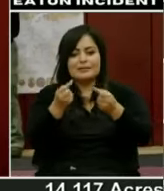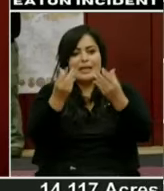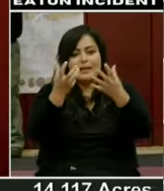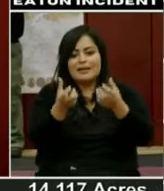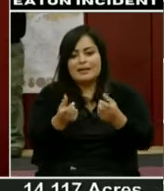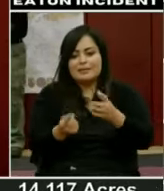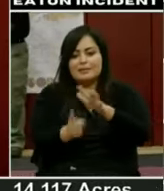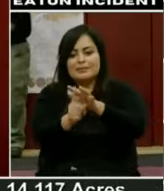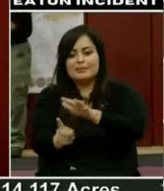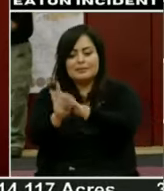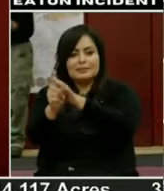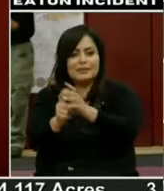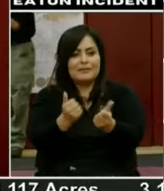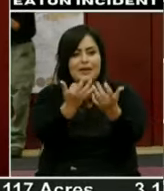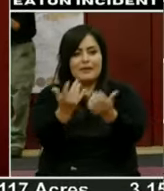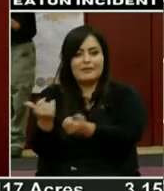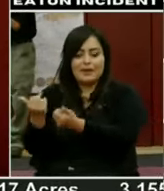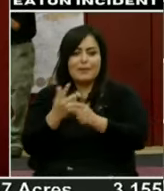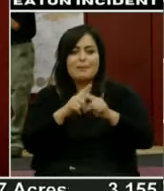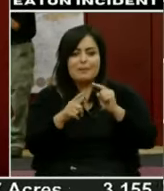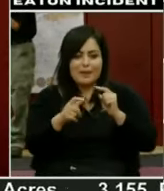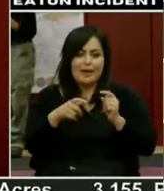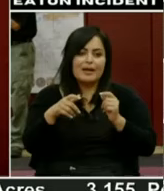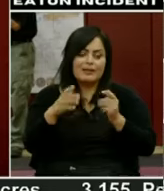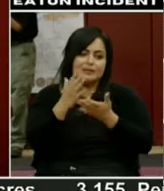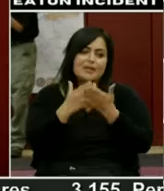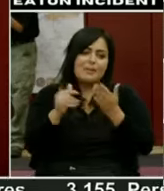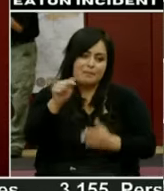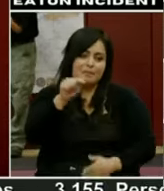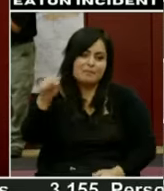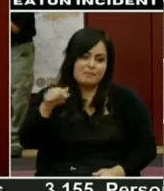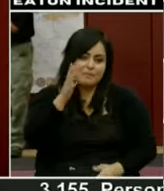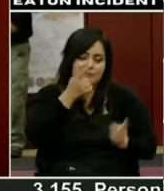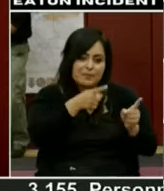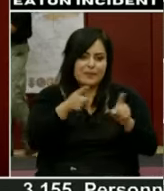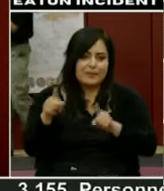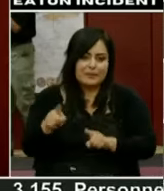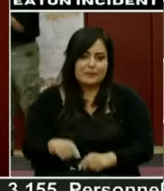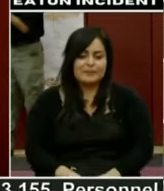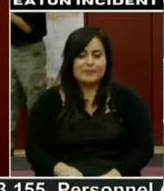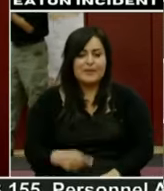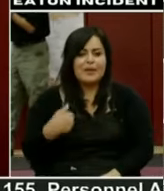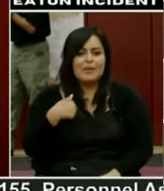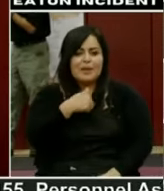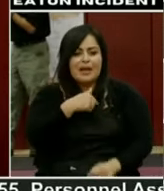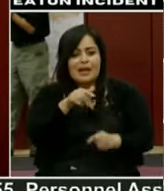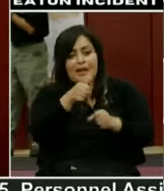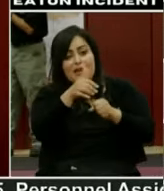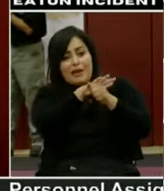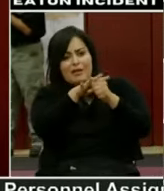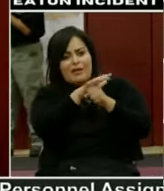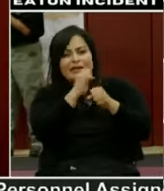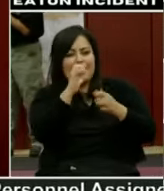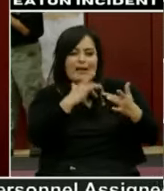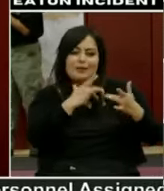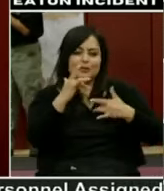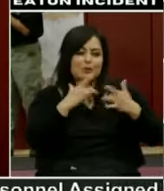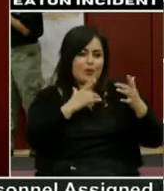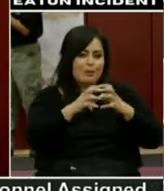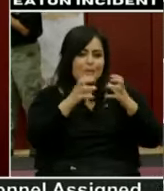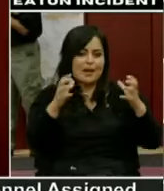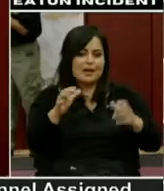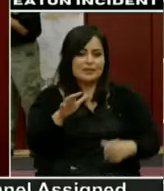wildland areas. So that's pretty much where we're sitting. We're not as concerned on this side of the fire and in the